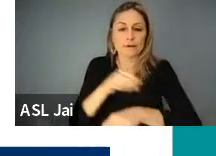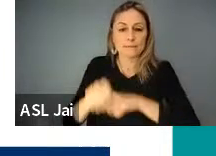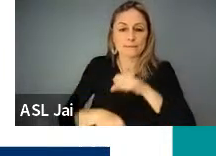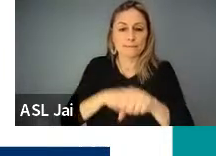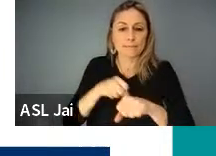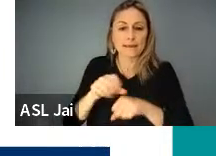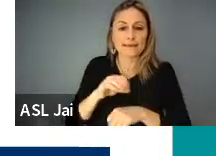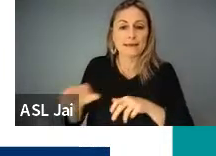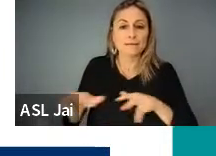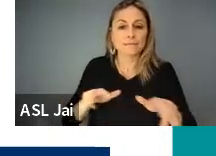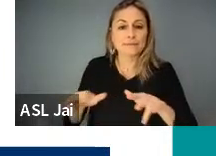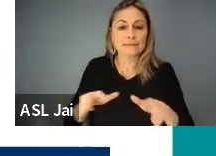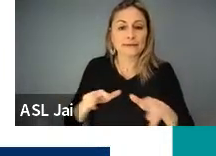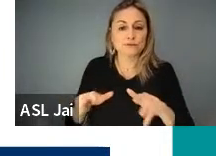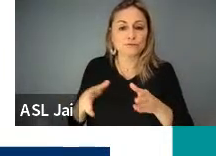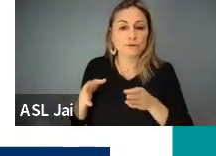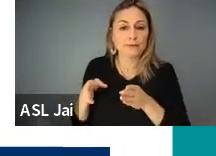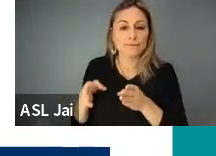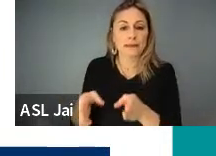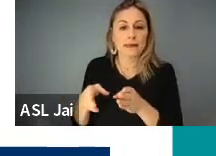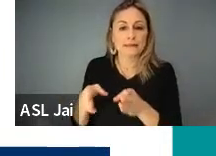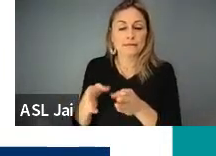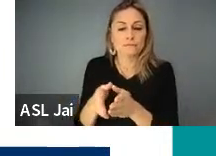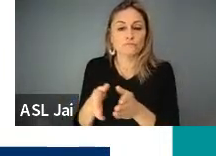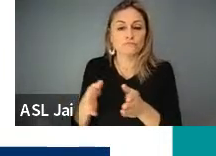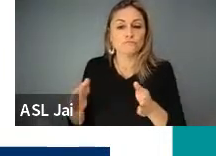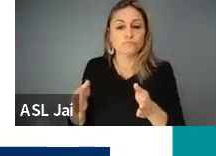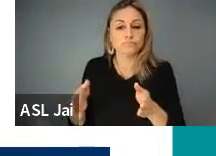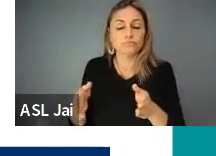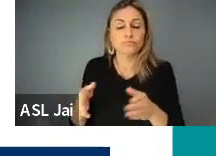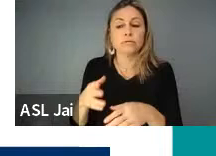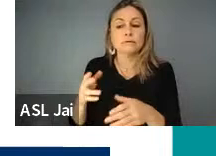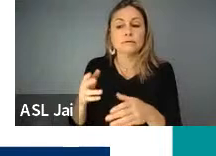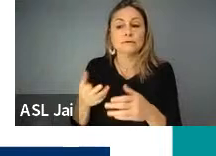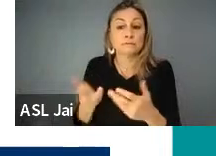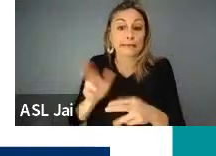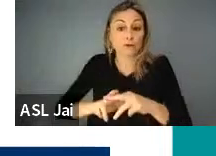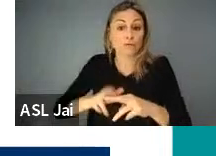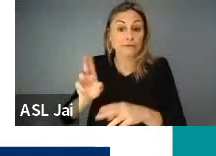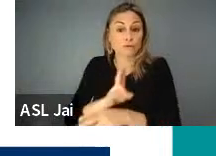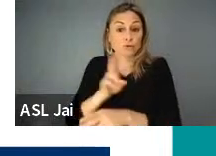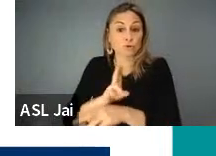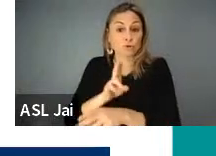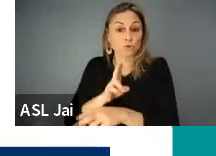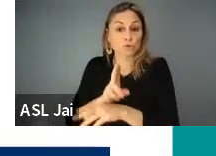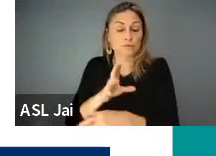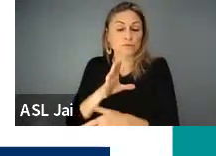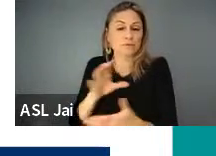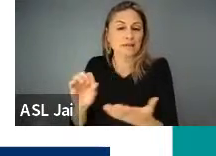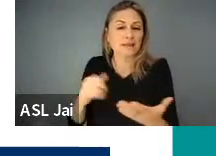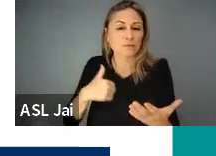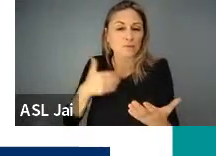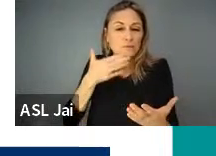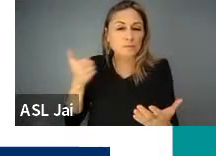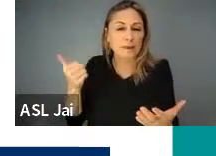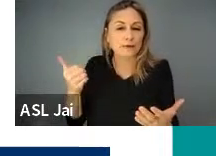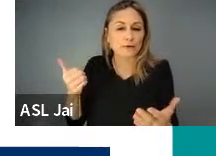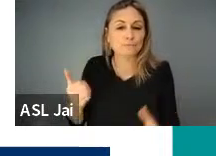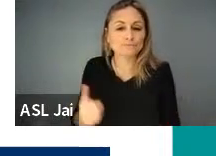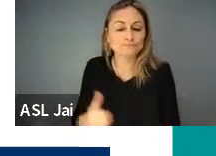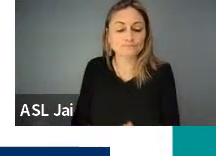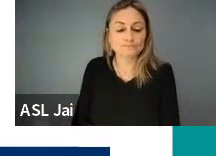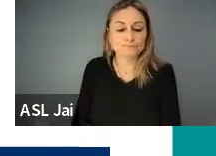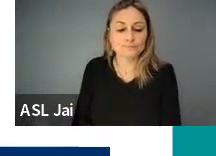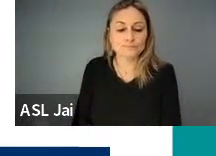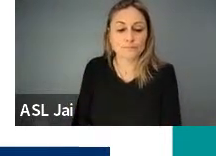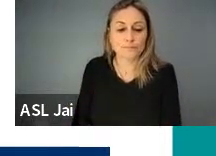paths to increase the use and conditions of those facilities.